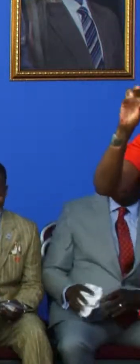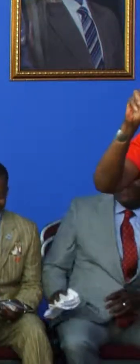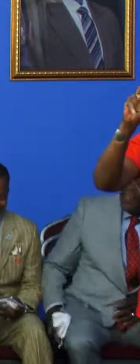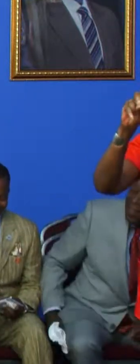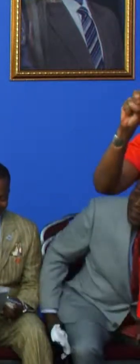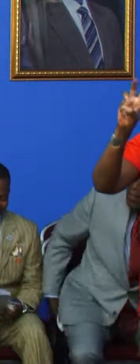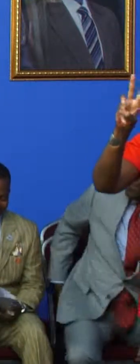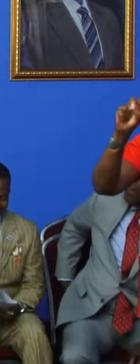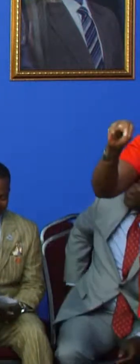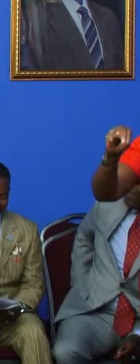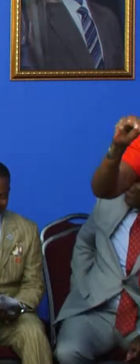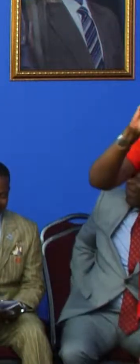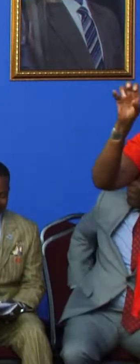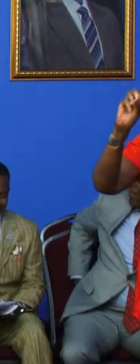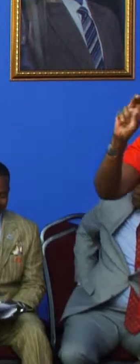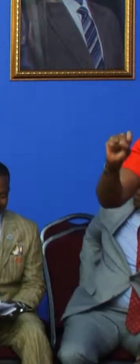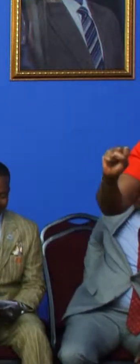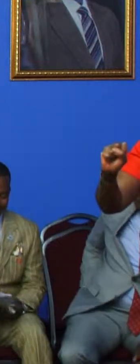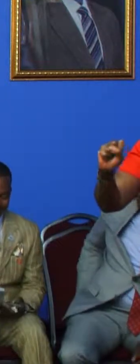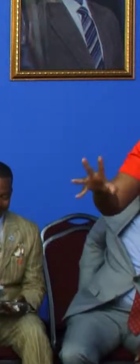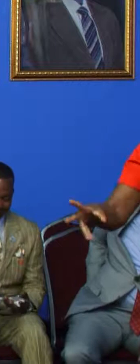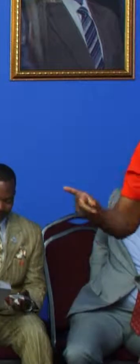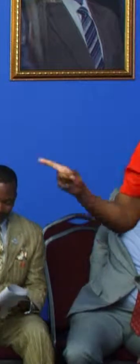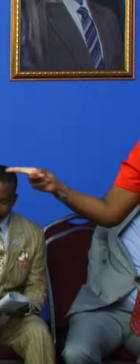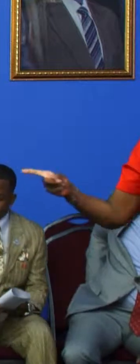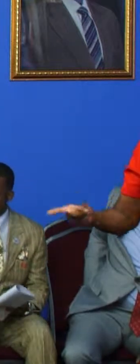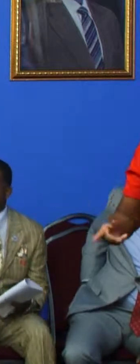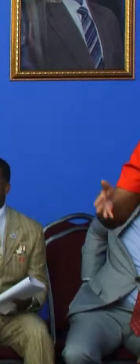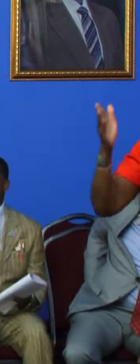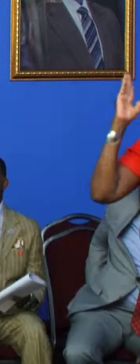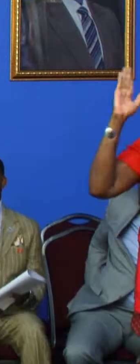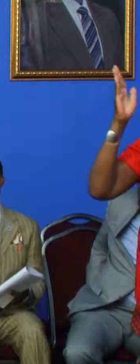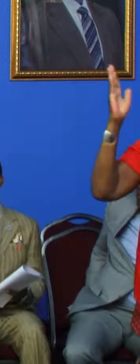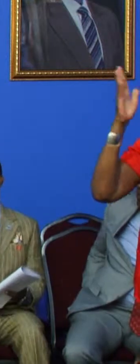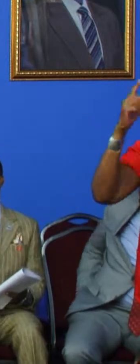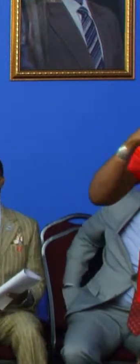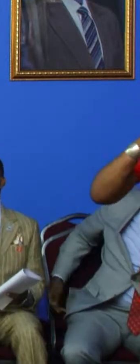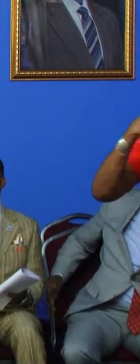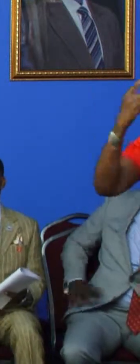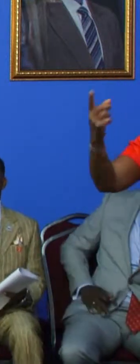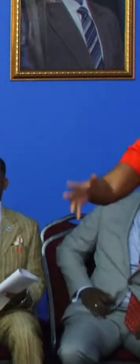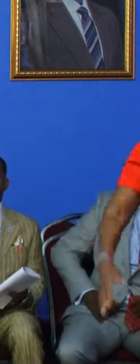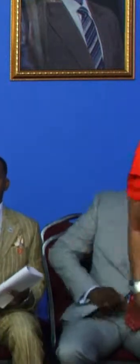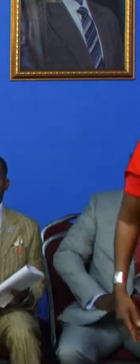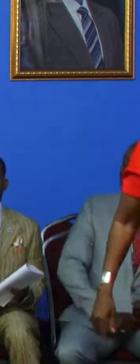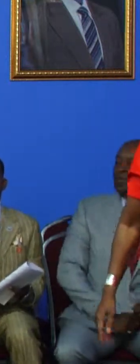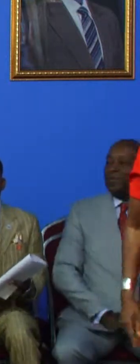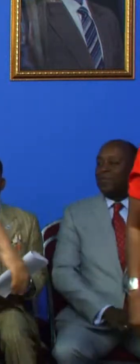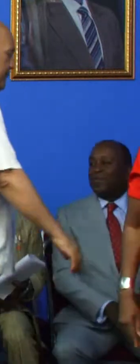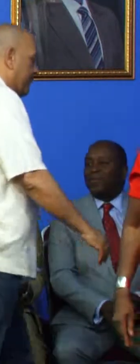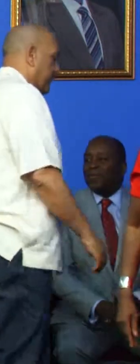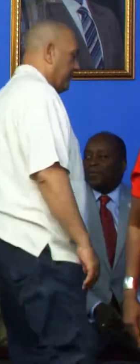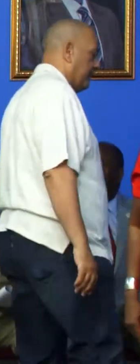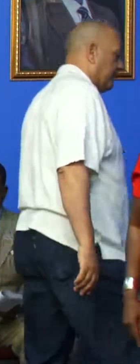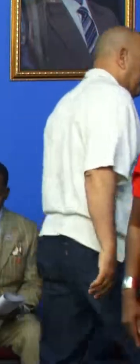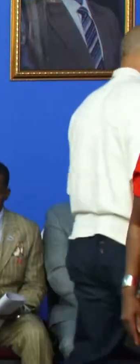Jones, head of the Political Action Committee, will bring you some announcements.